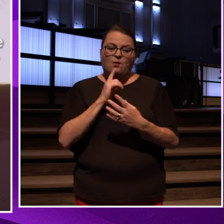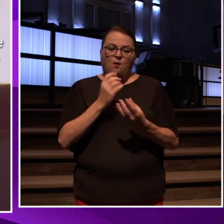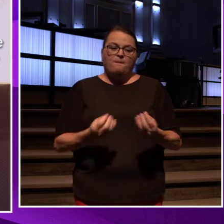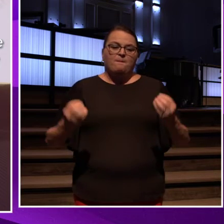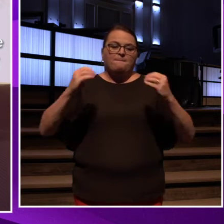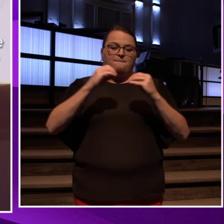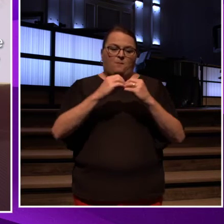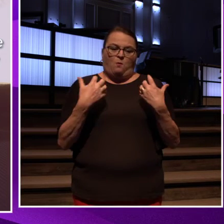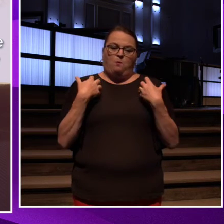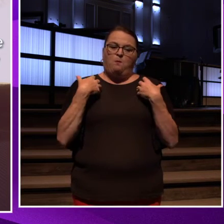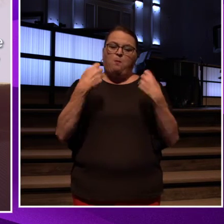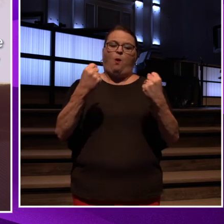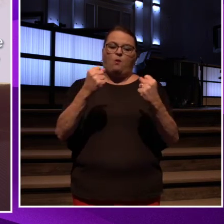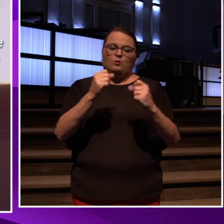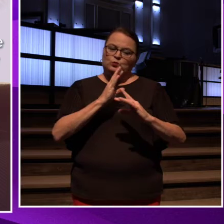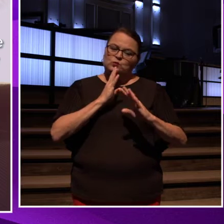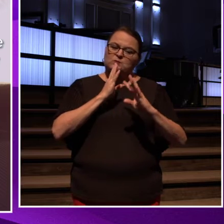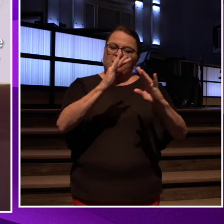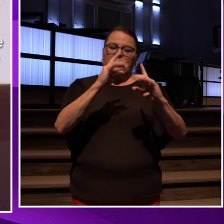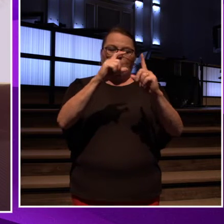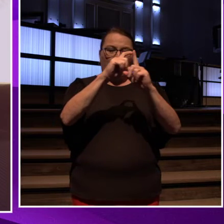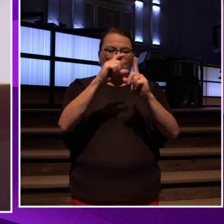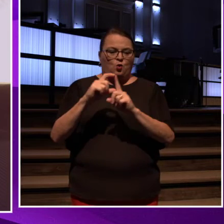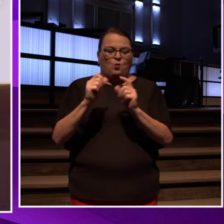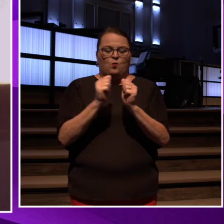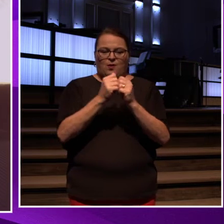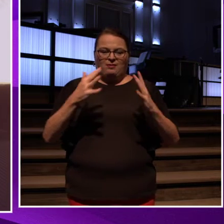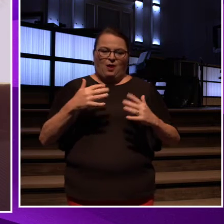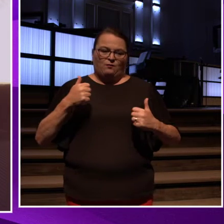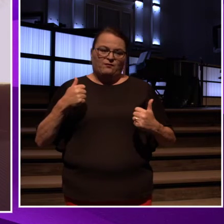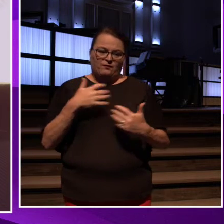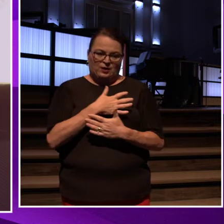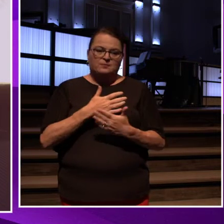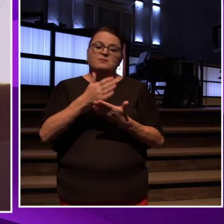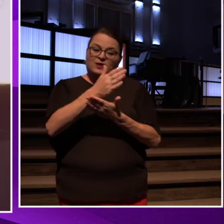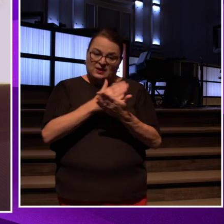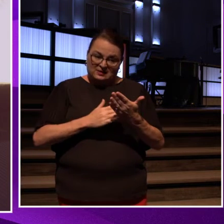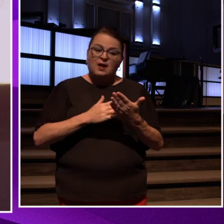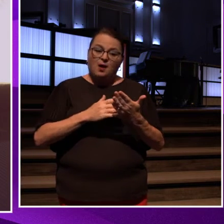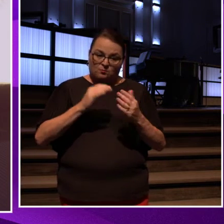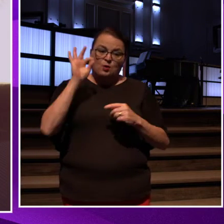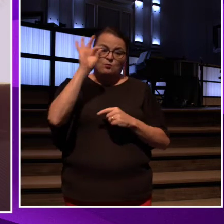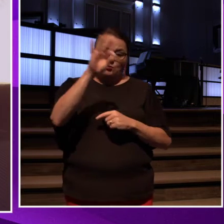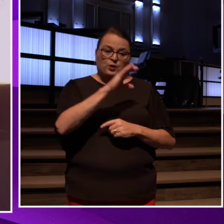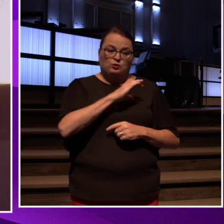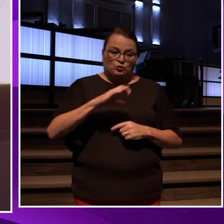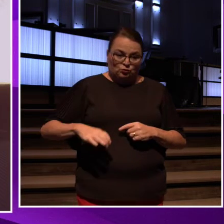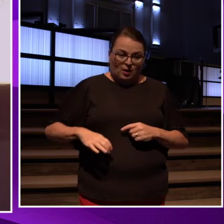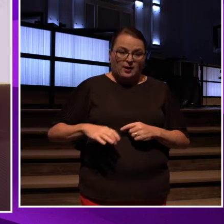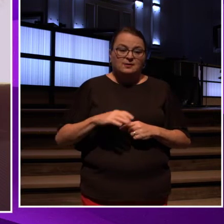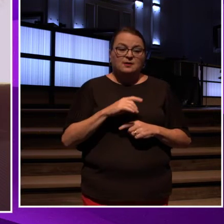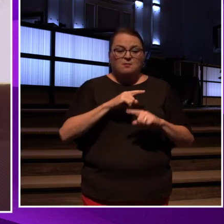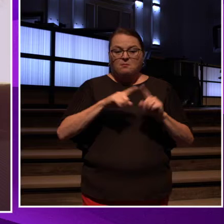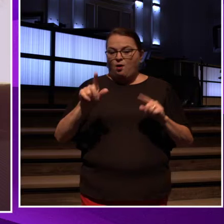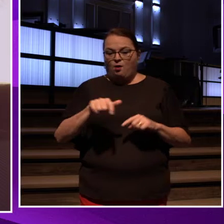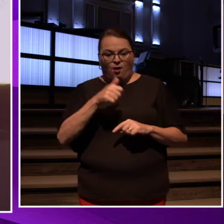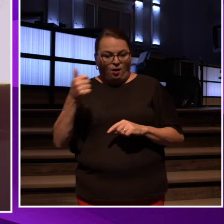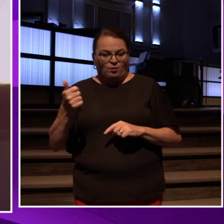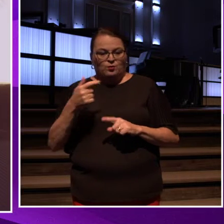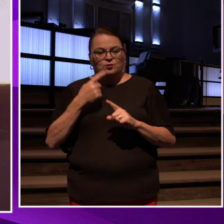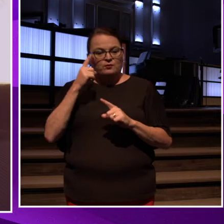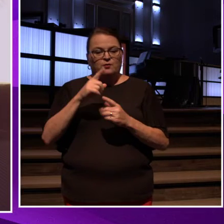more bold to speak the word without fear. Some indeed preach Christ from envy and rivalry, but others from